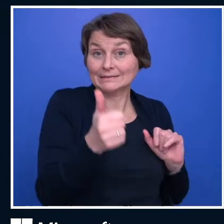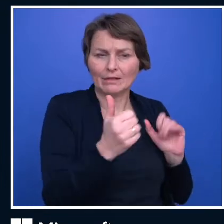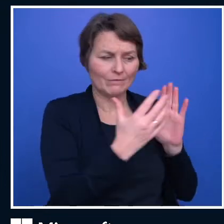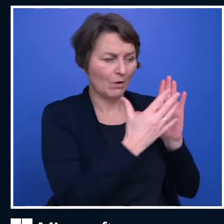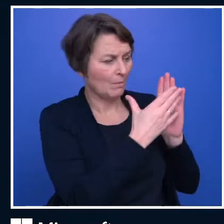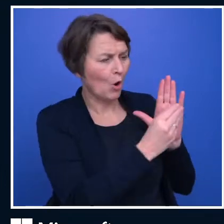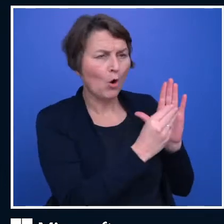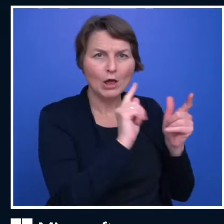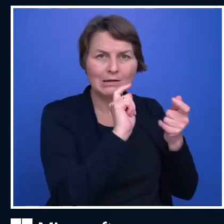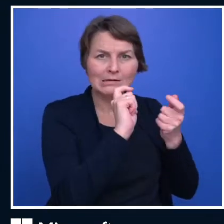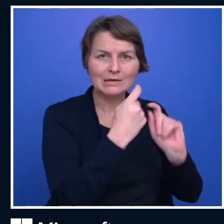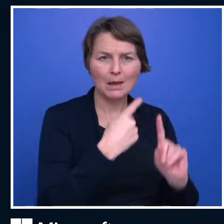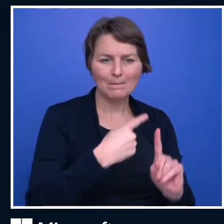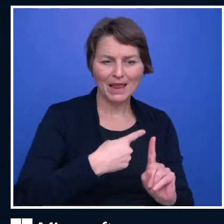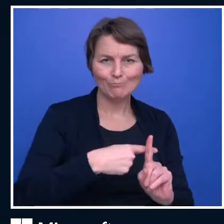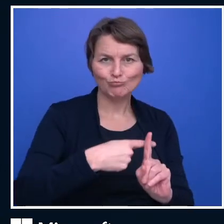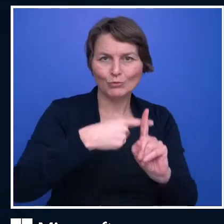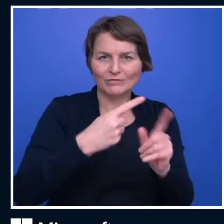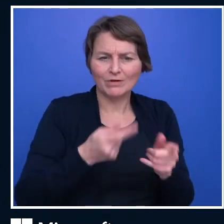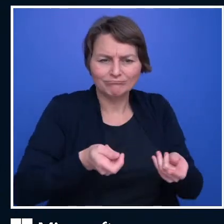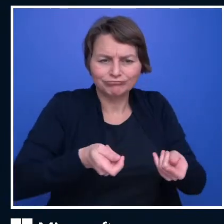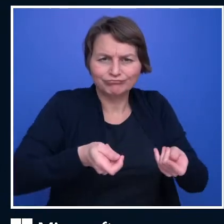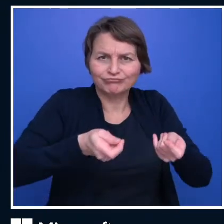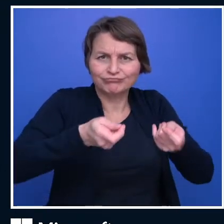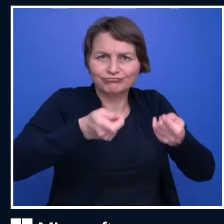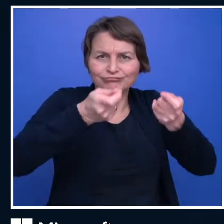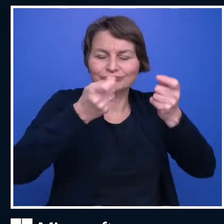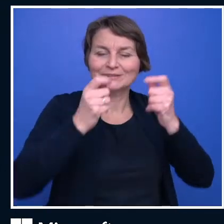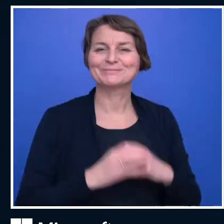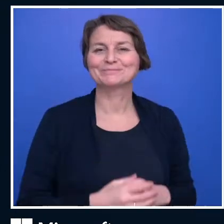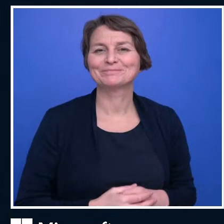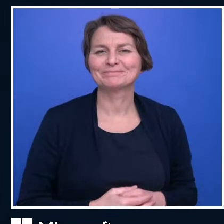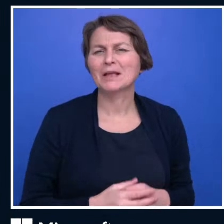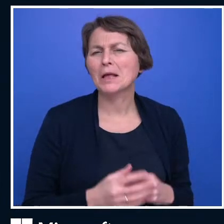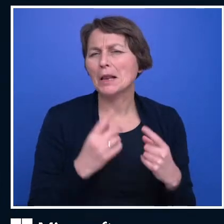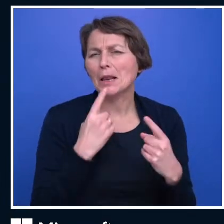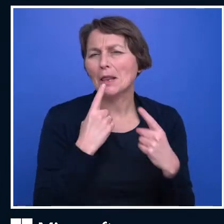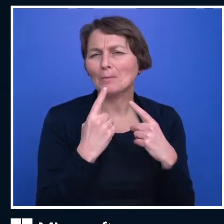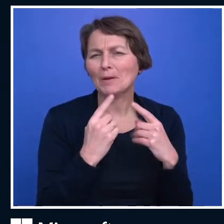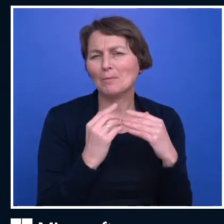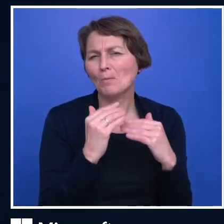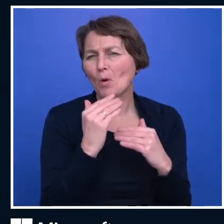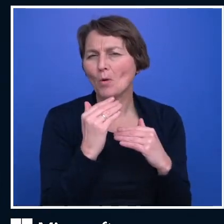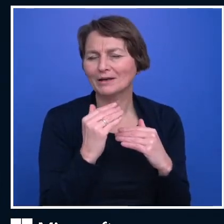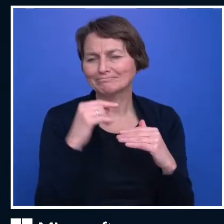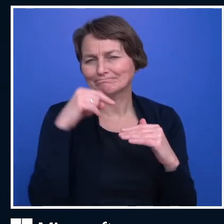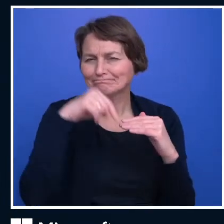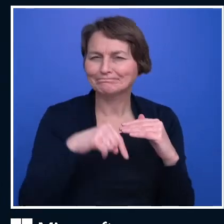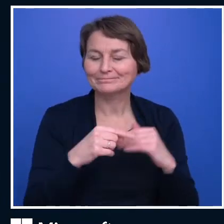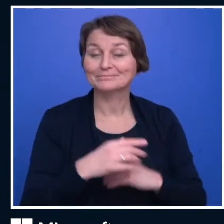So let's talk a bit about this. As at the end of the day, what I want to do is